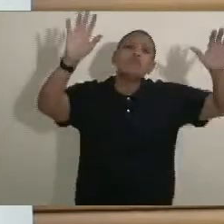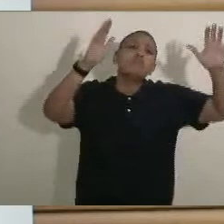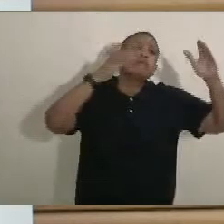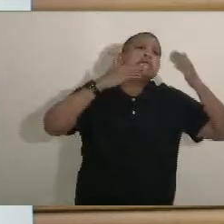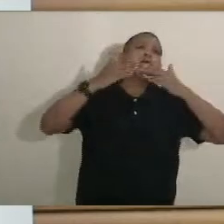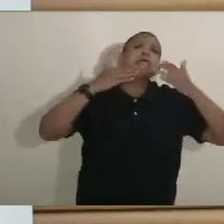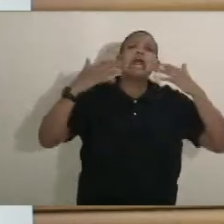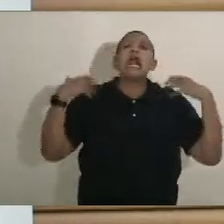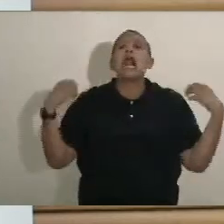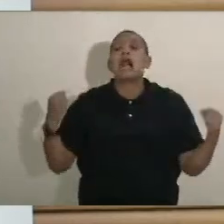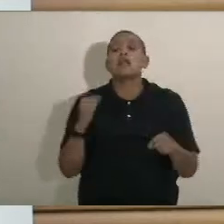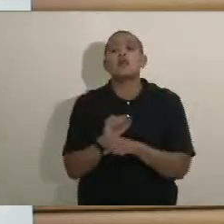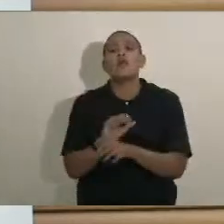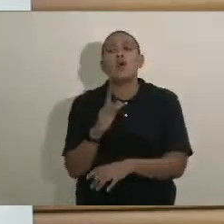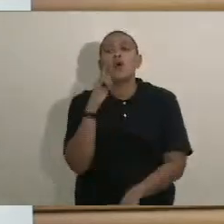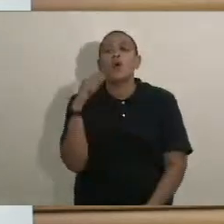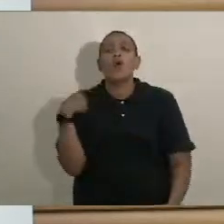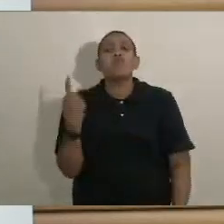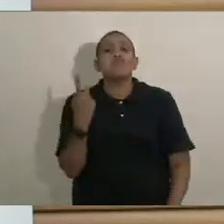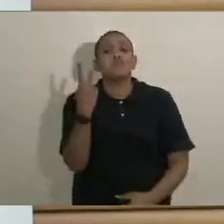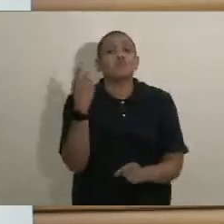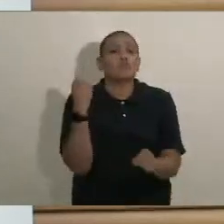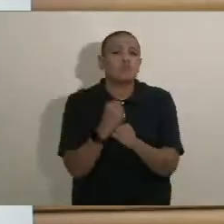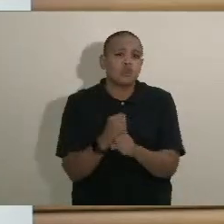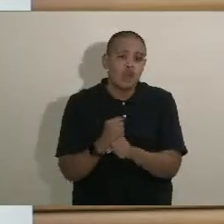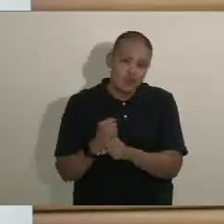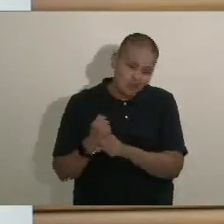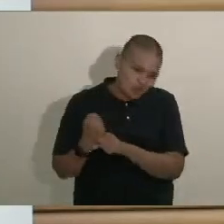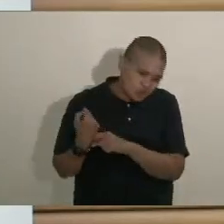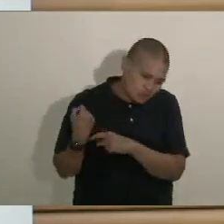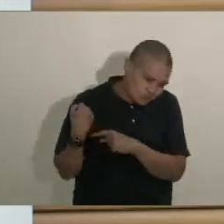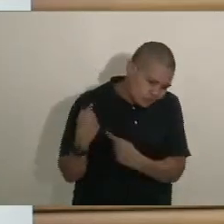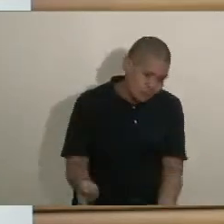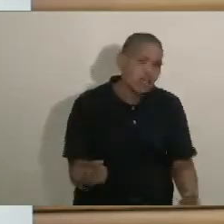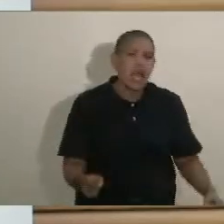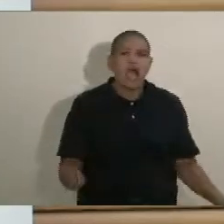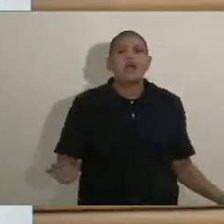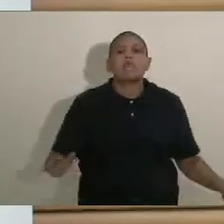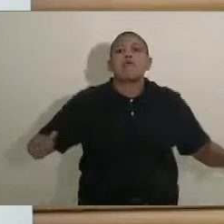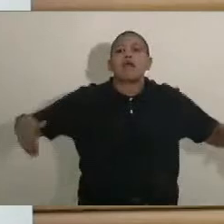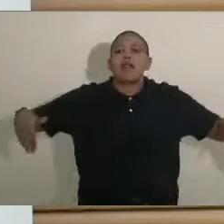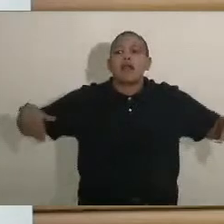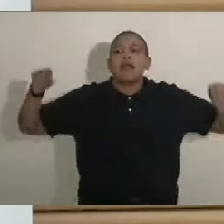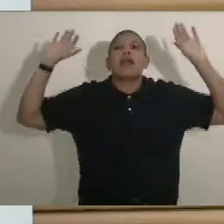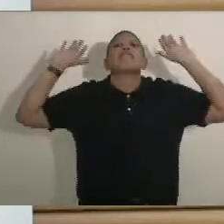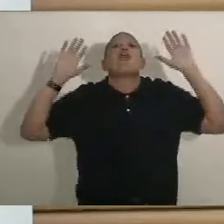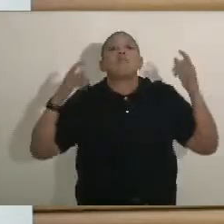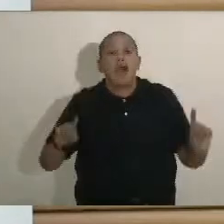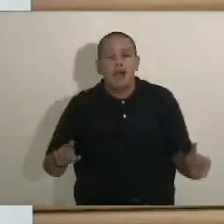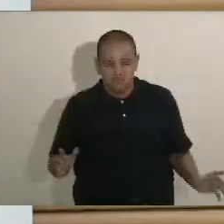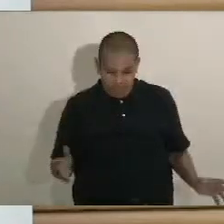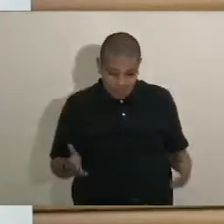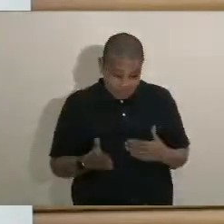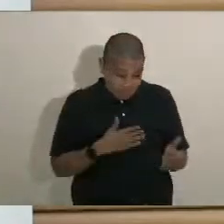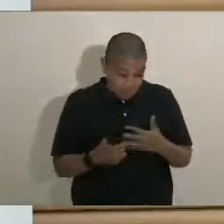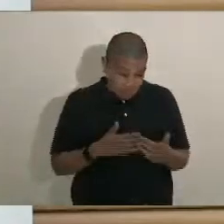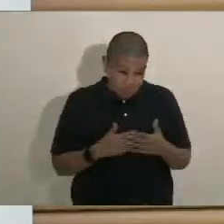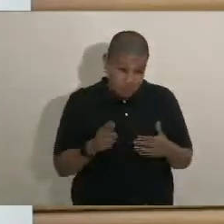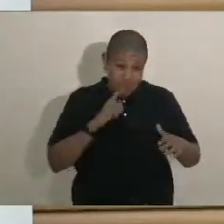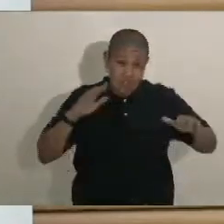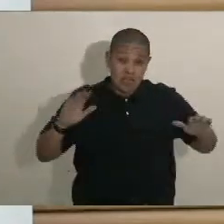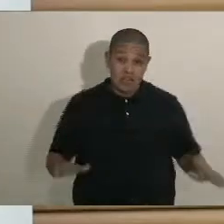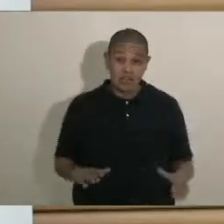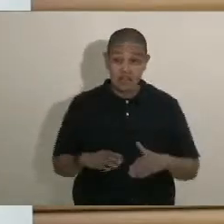who have been at this for over 2 years, well over 2 years, and have not let up. So despite the